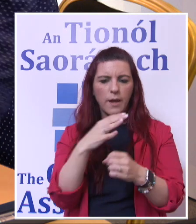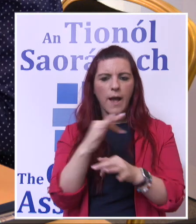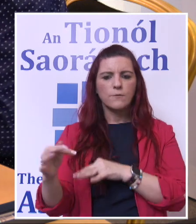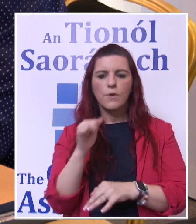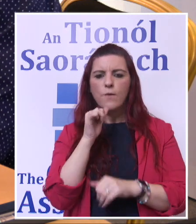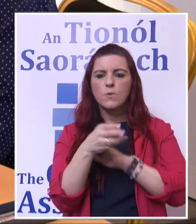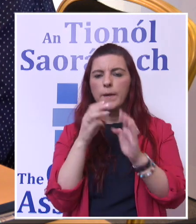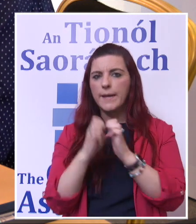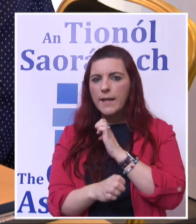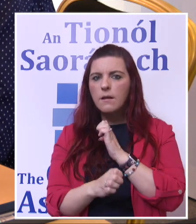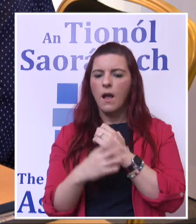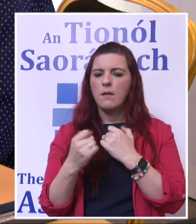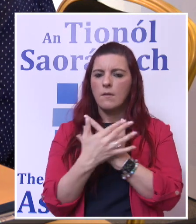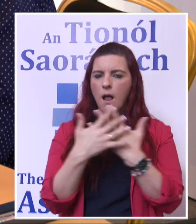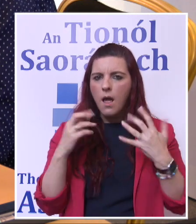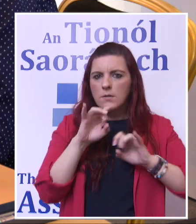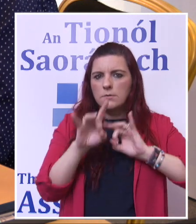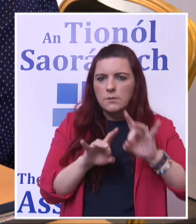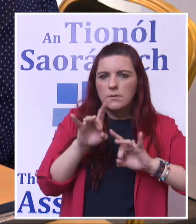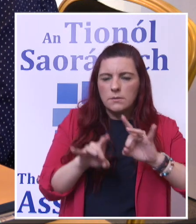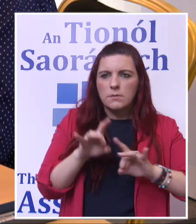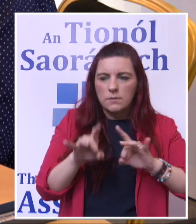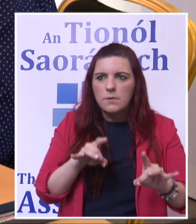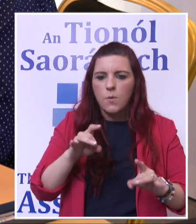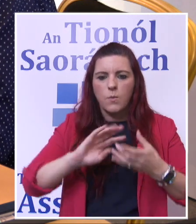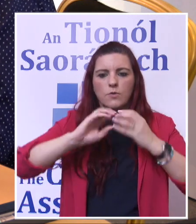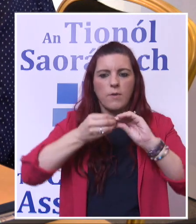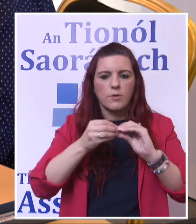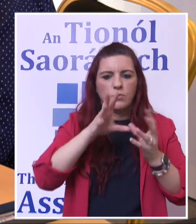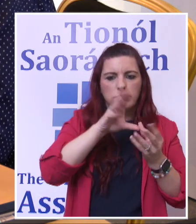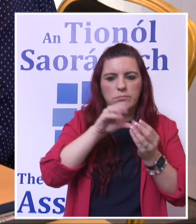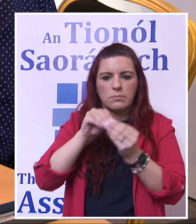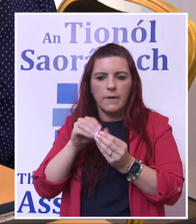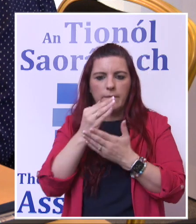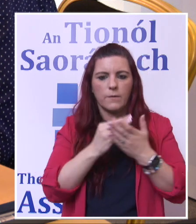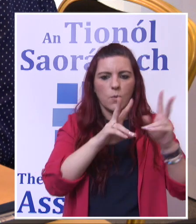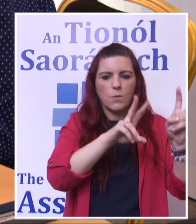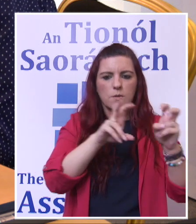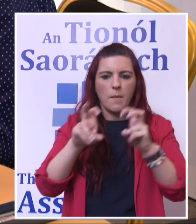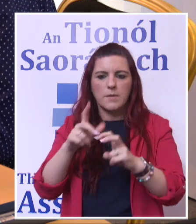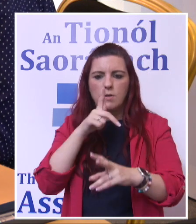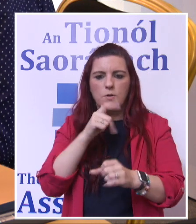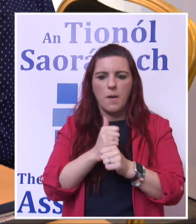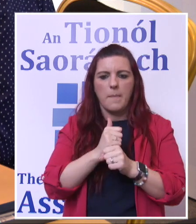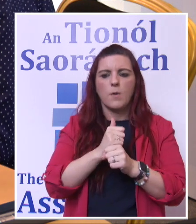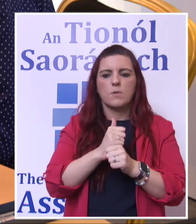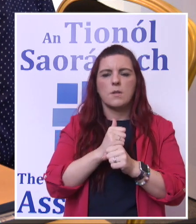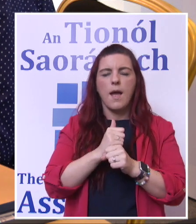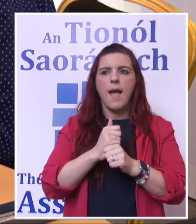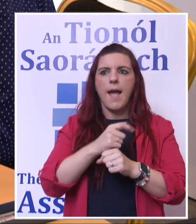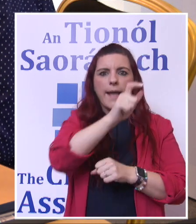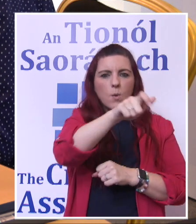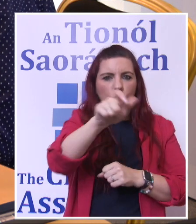weekend. There were a lot of questions, so I will try broadly to address a few topics to do with councillors,